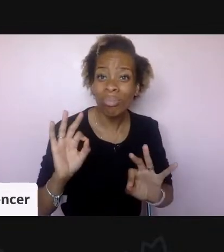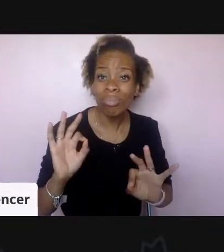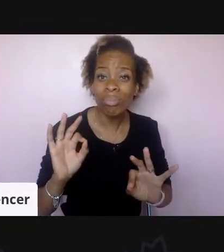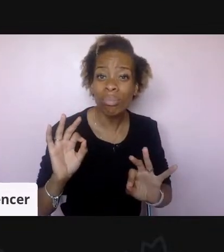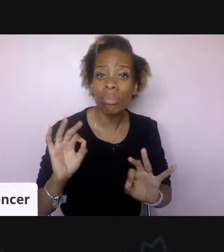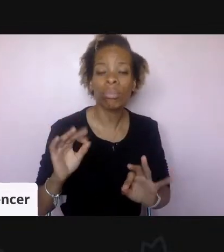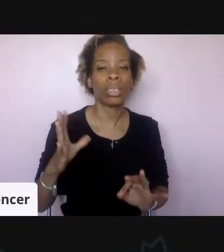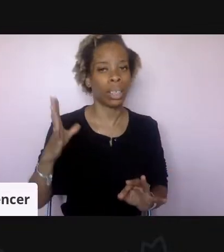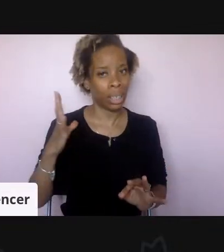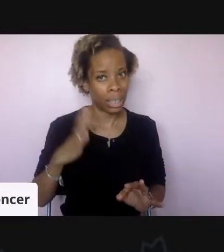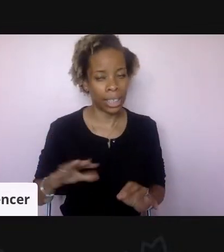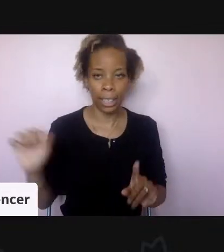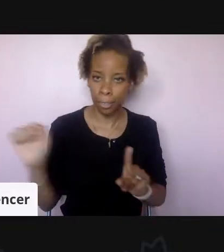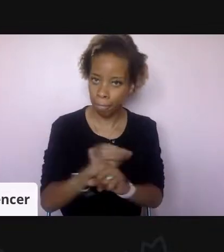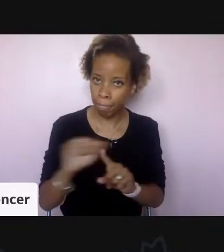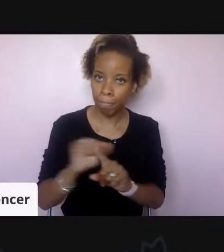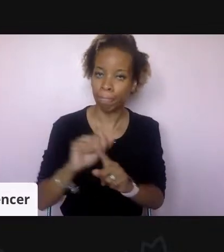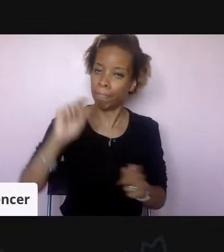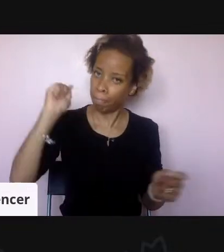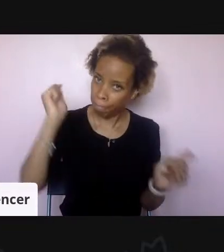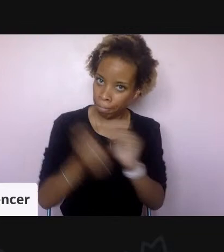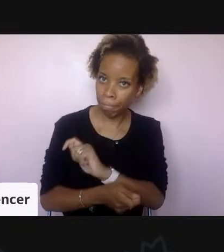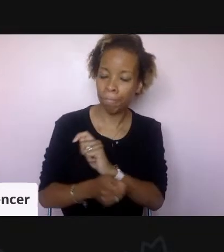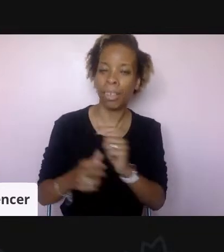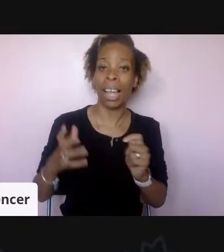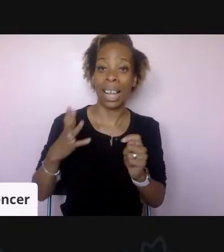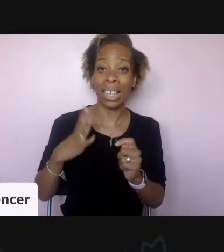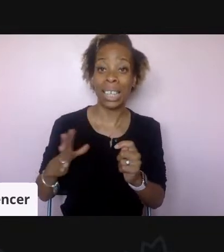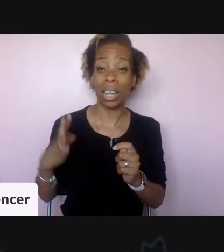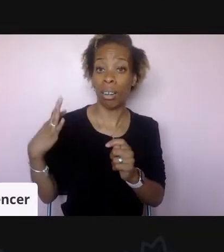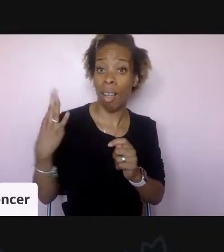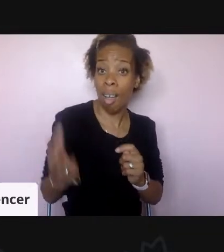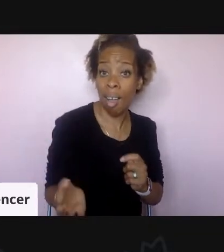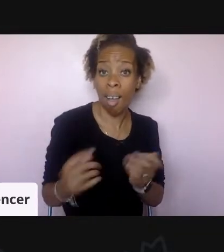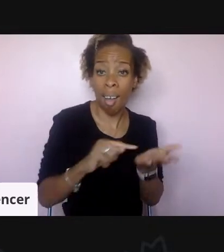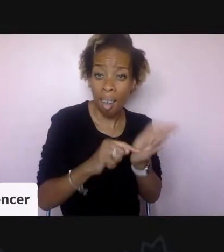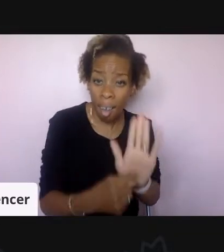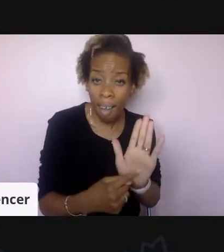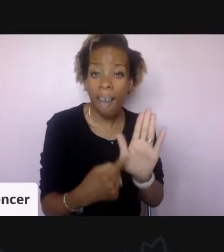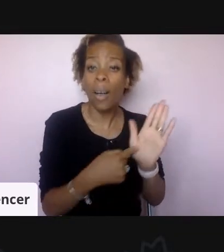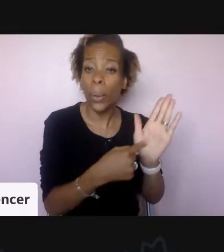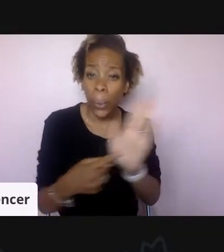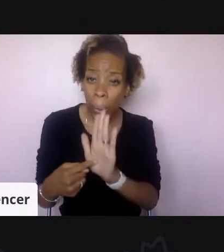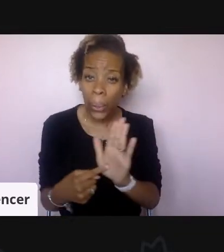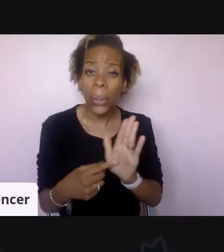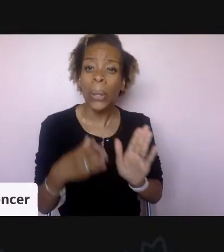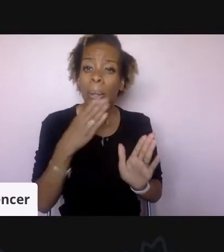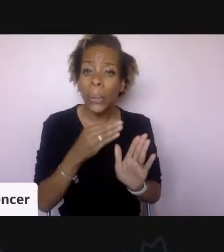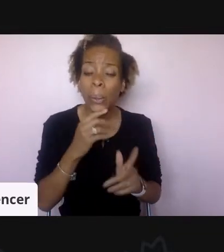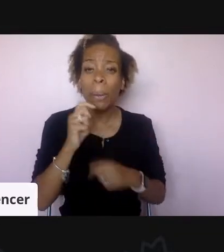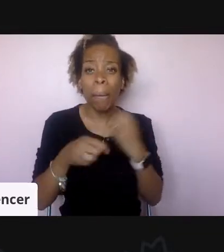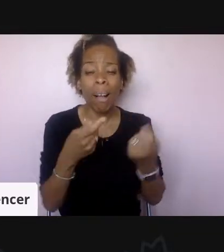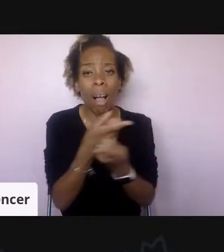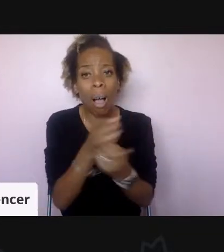really need working on, bringing to the fore, so that the voices, experiences can be heard effectively.